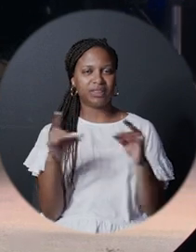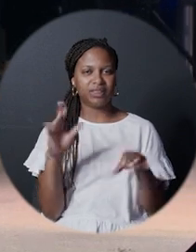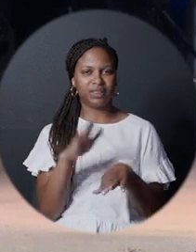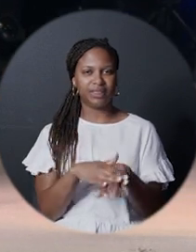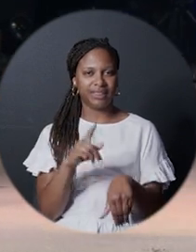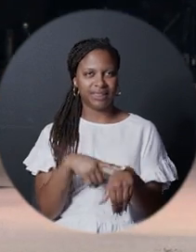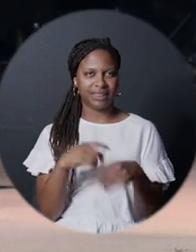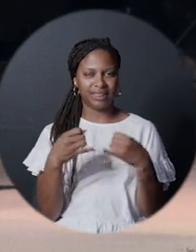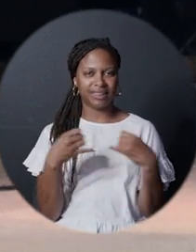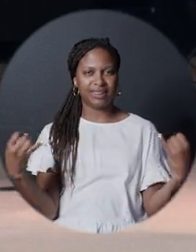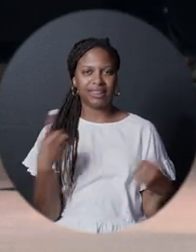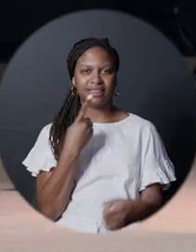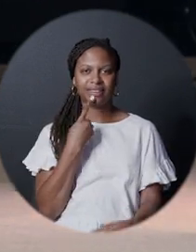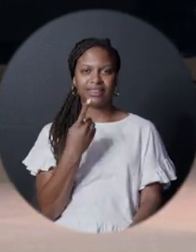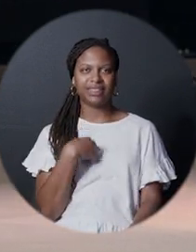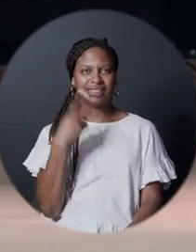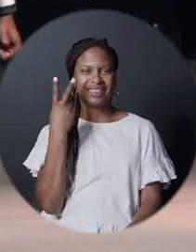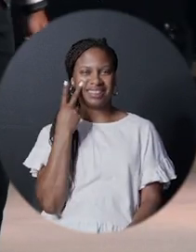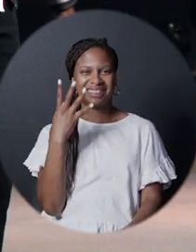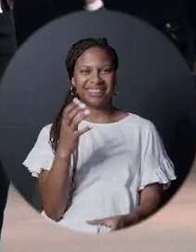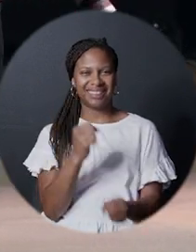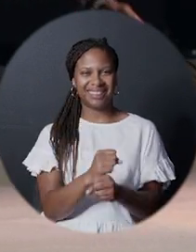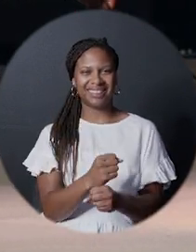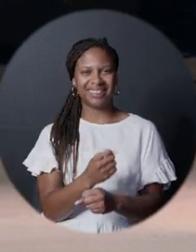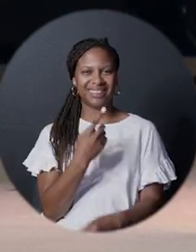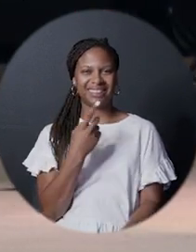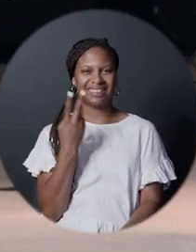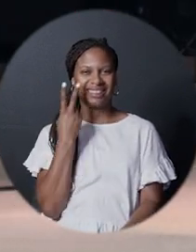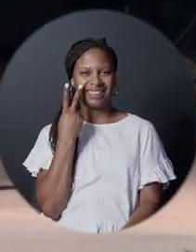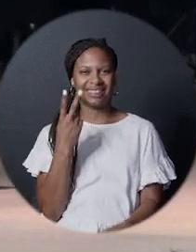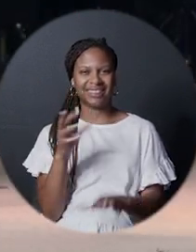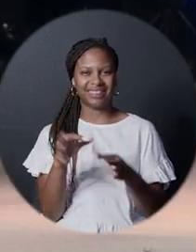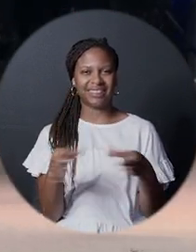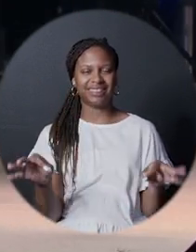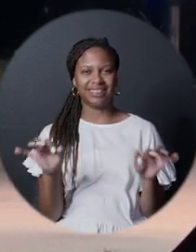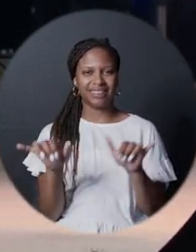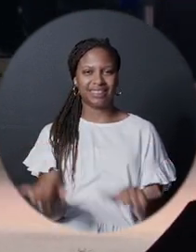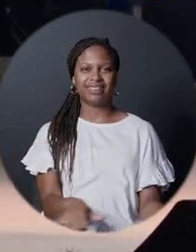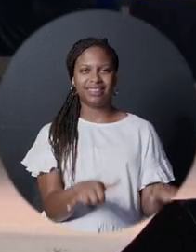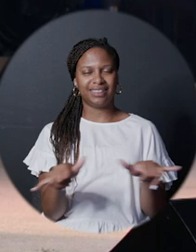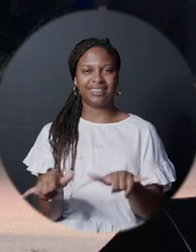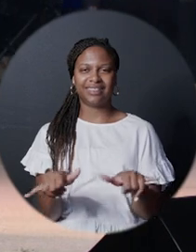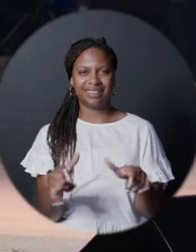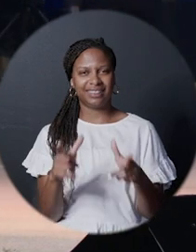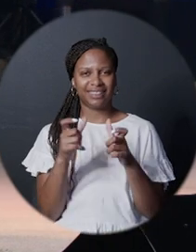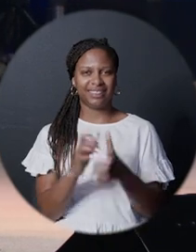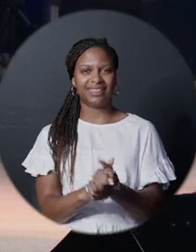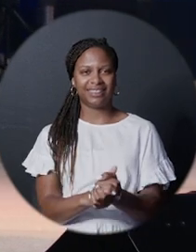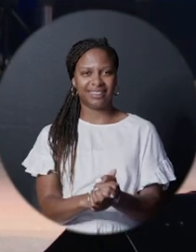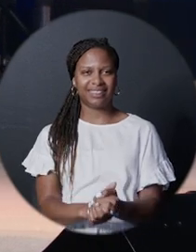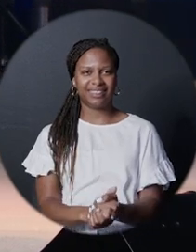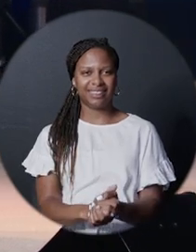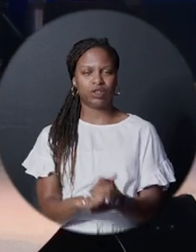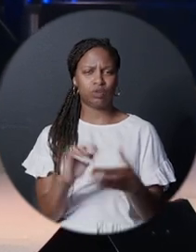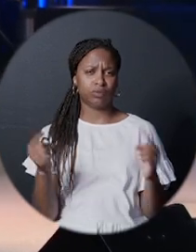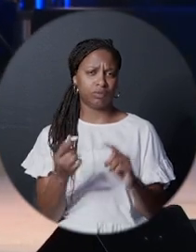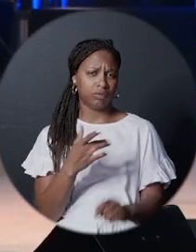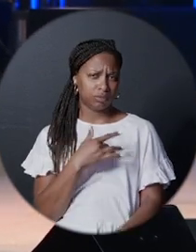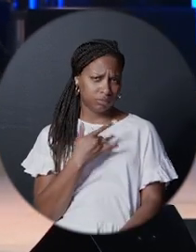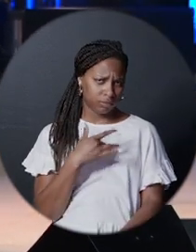home, y'all tweet it and put it on the timeline. They'll tell me, and I'll see if I can get it. Somebody just give me a phrase that's common in the argument, real